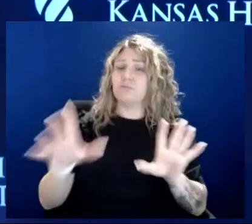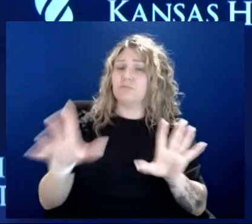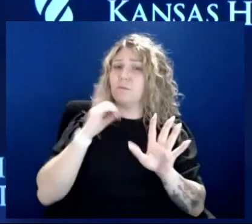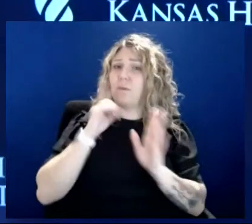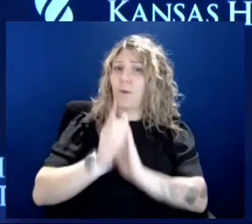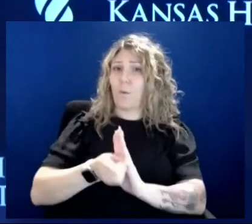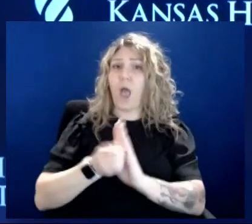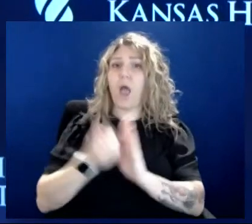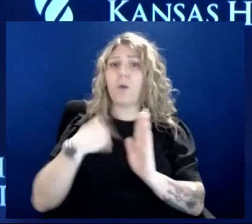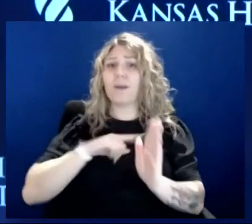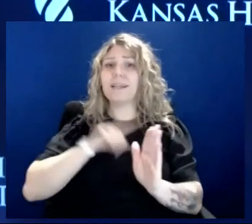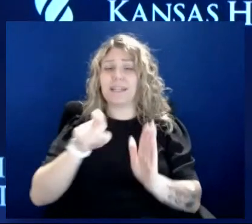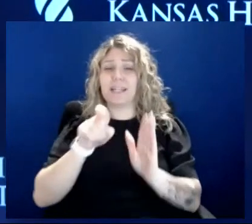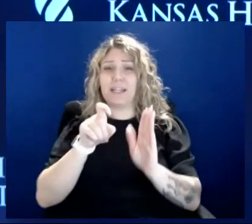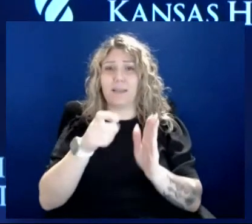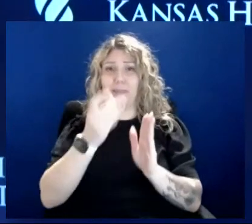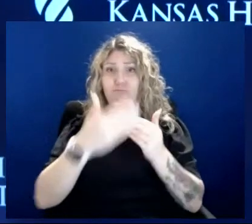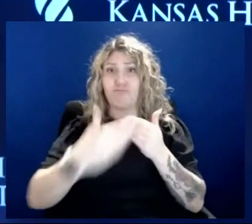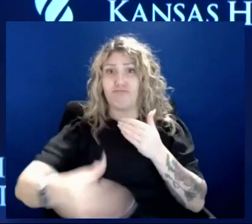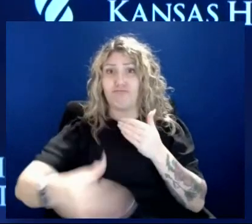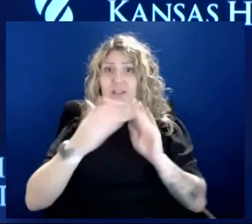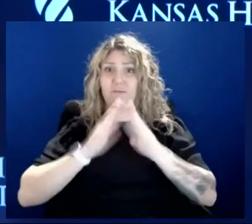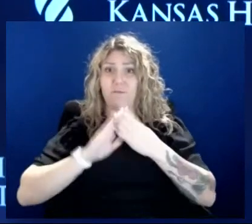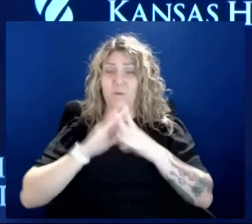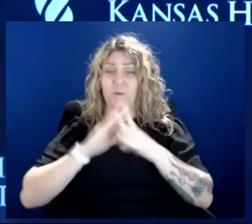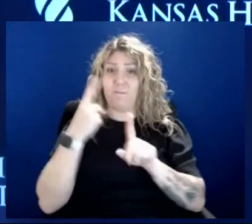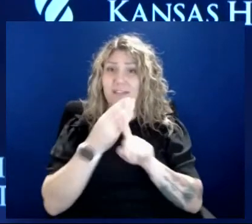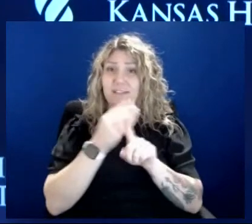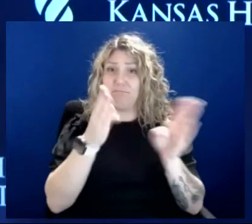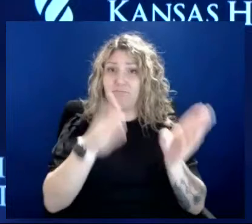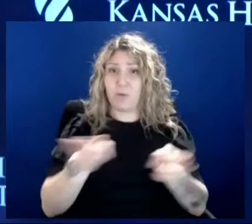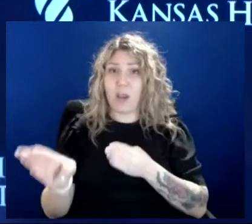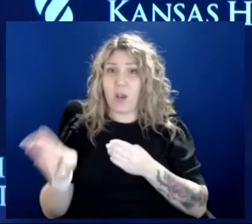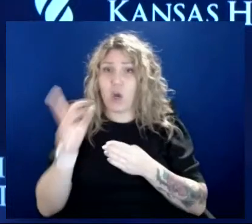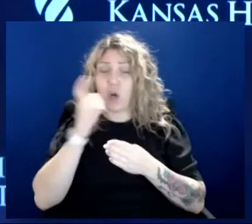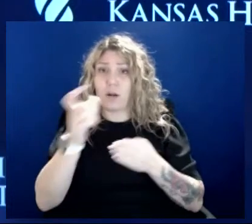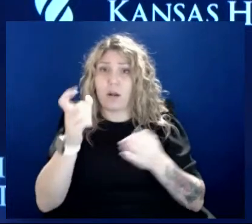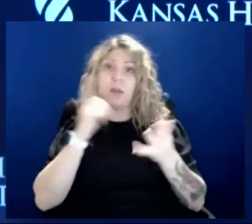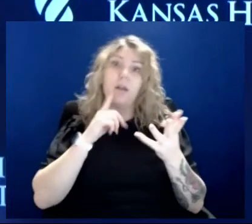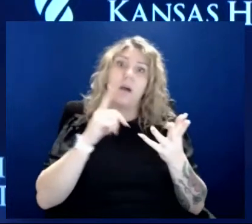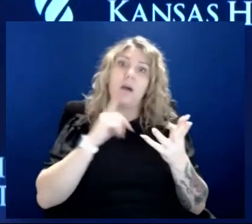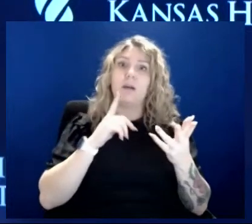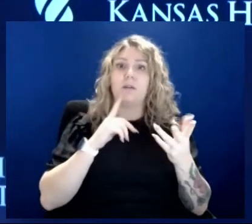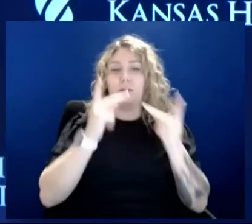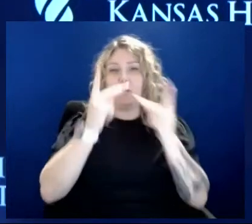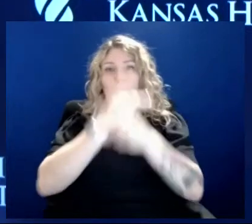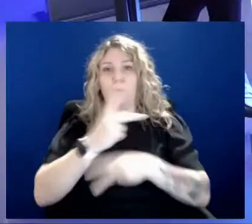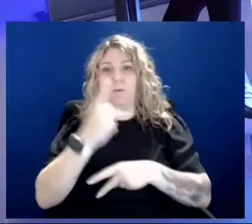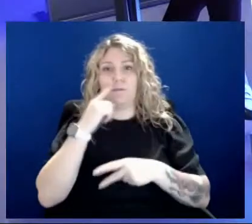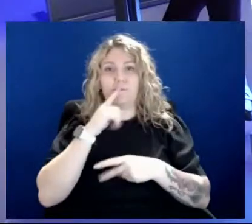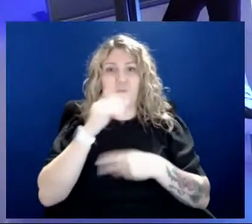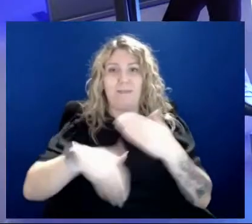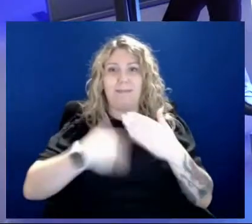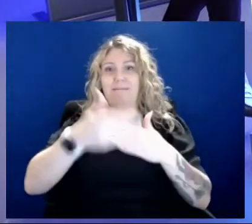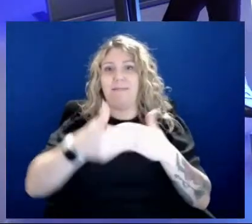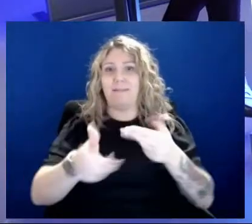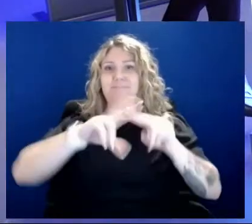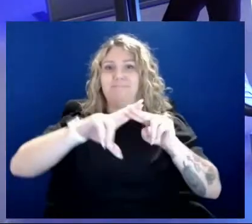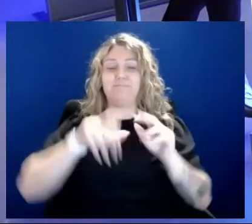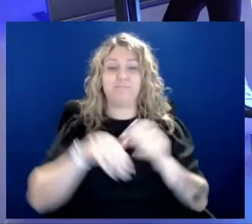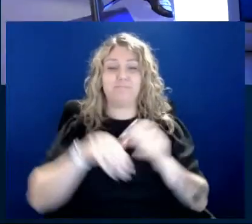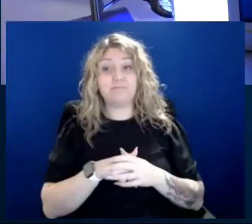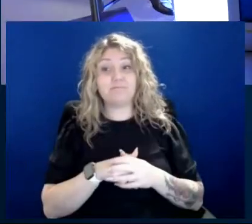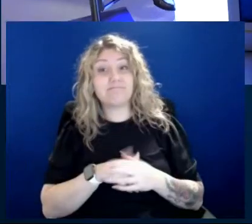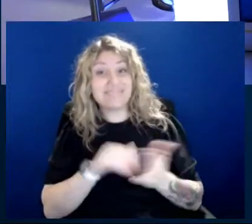get the rest of the community vaccinated and prepared so that we're not inundated with the next wave. Dr. Hawkinson, I'm just going to